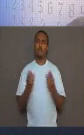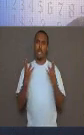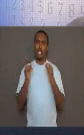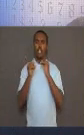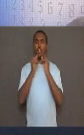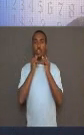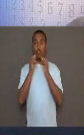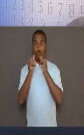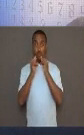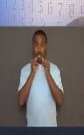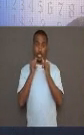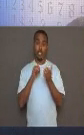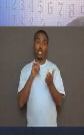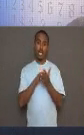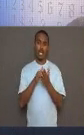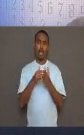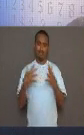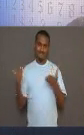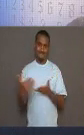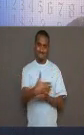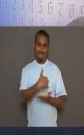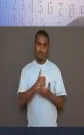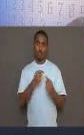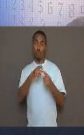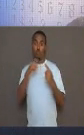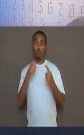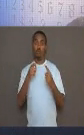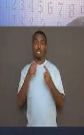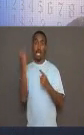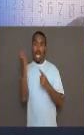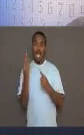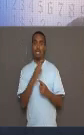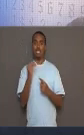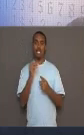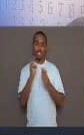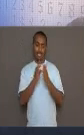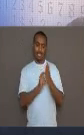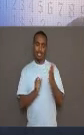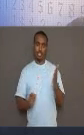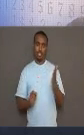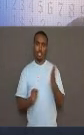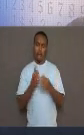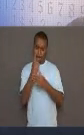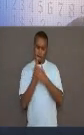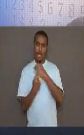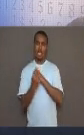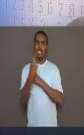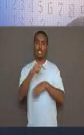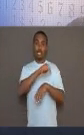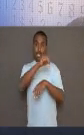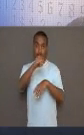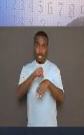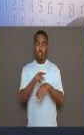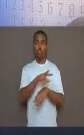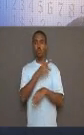of information that can be gathered from the art and literature of a particular